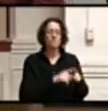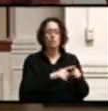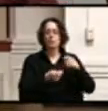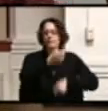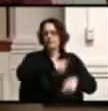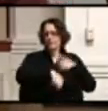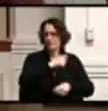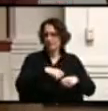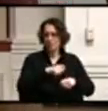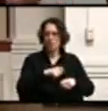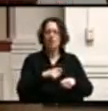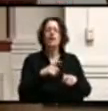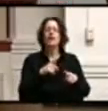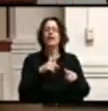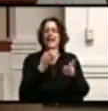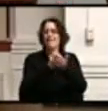storage.